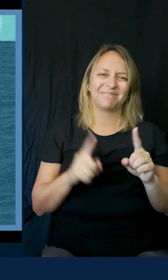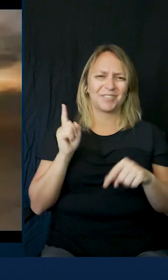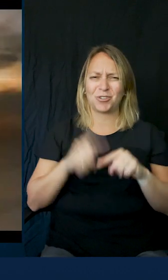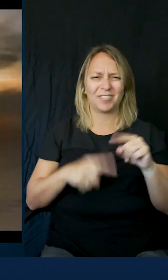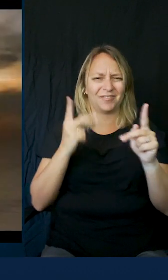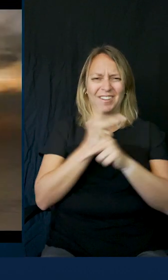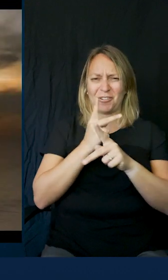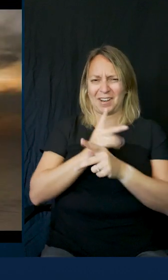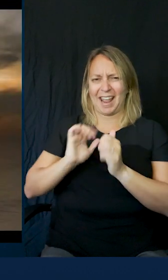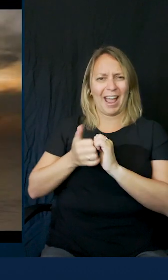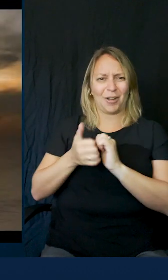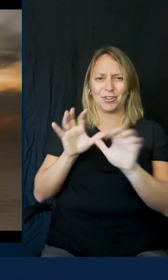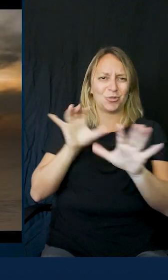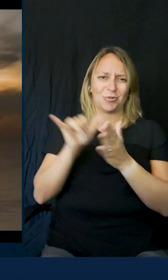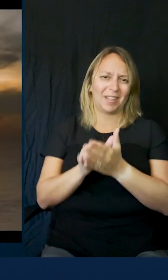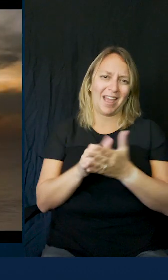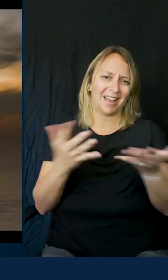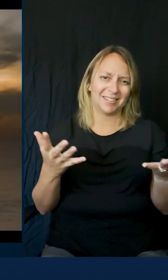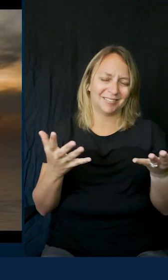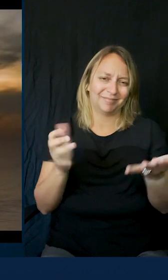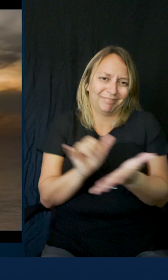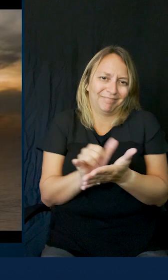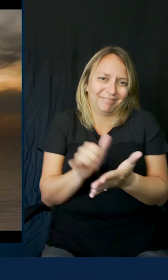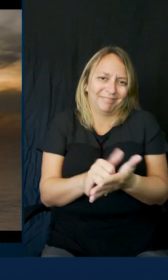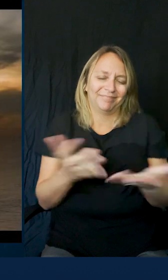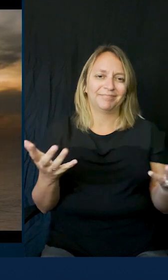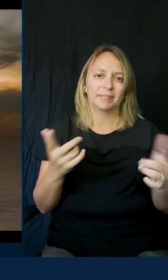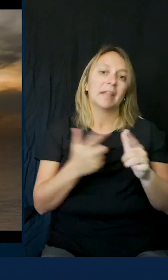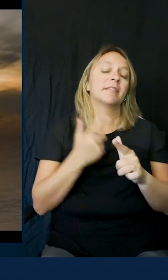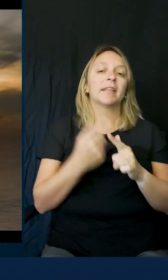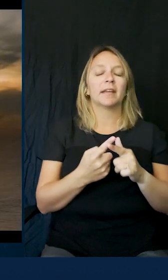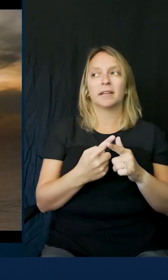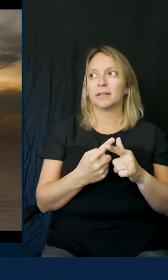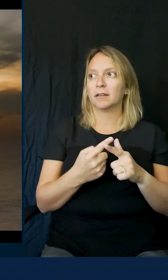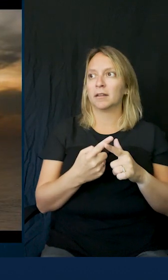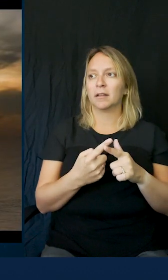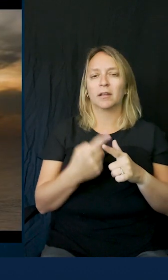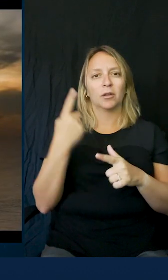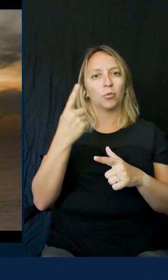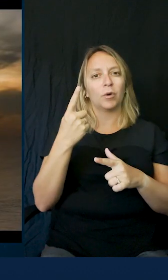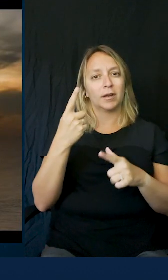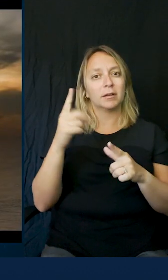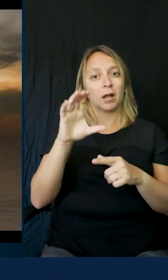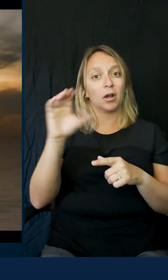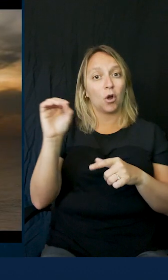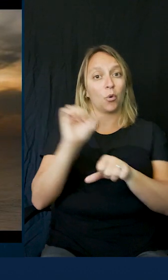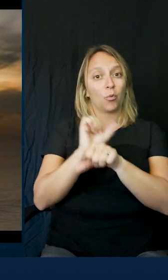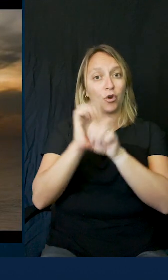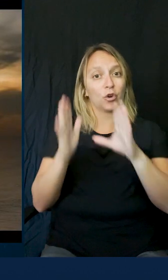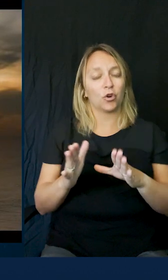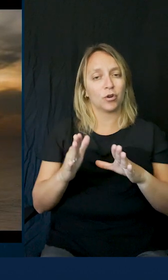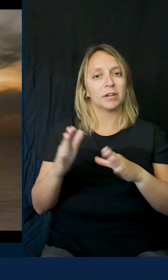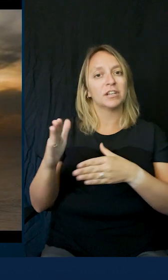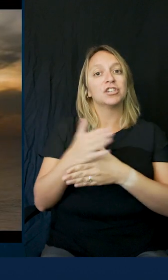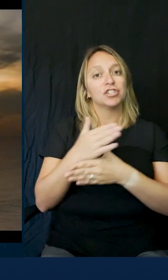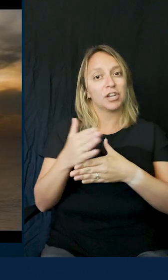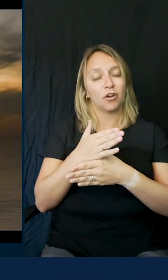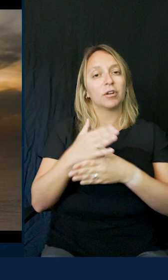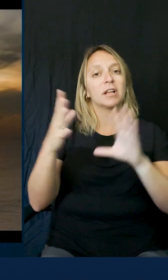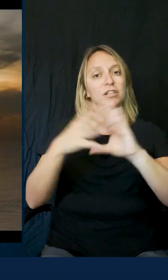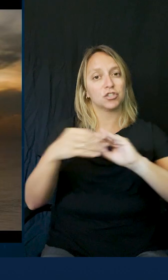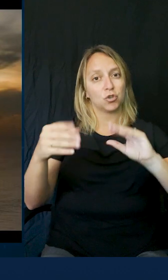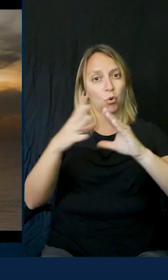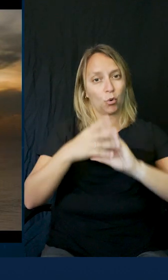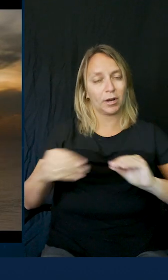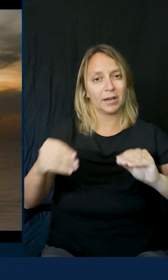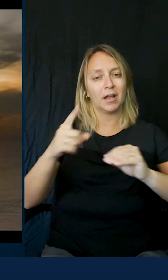out how to do that. But then a colleague of ours from Bali shared with us a story of Nyepi. And in Bali,